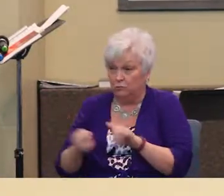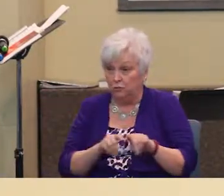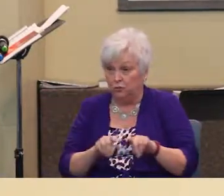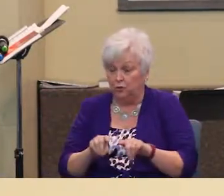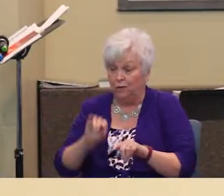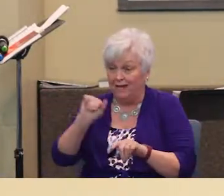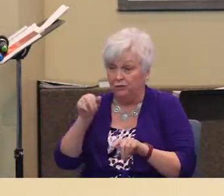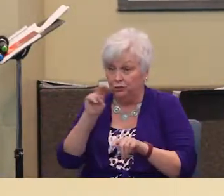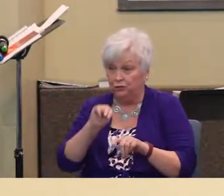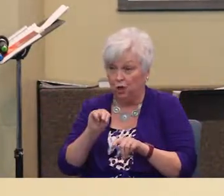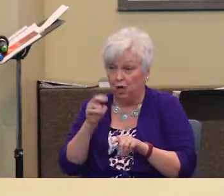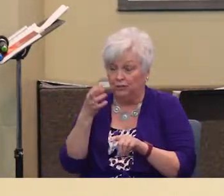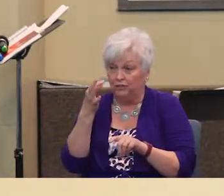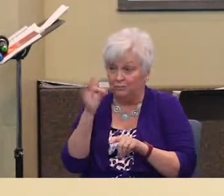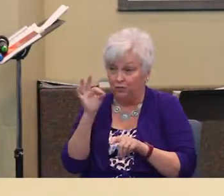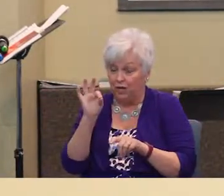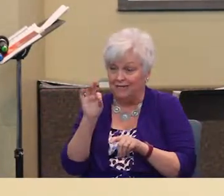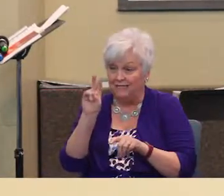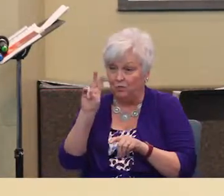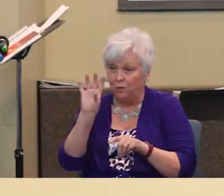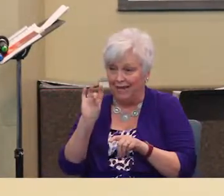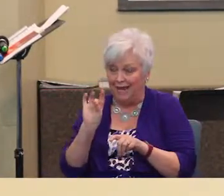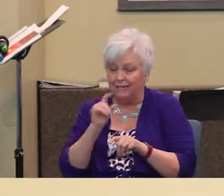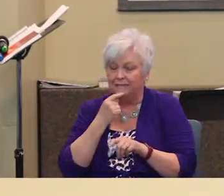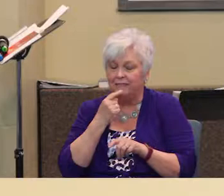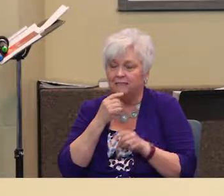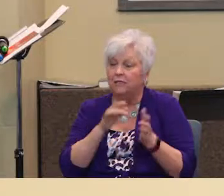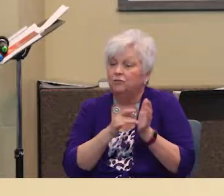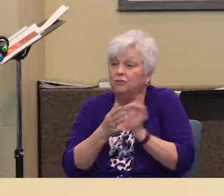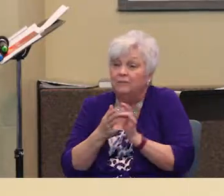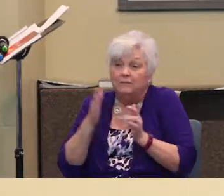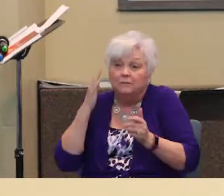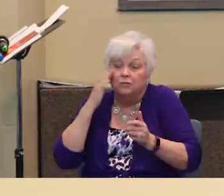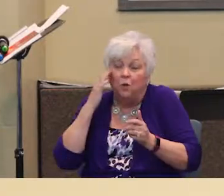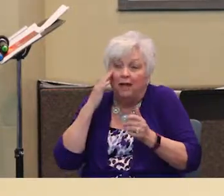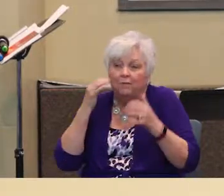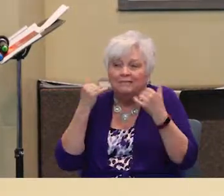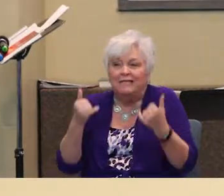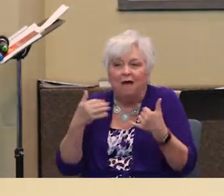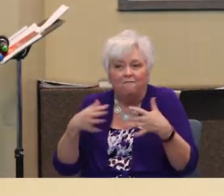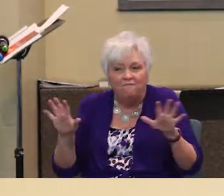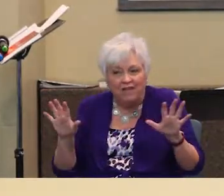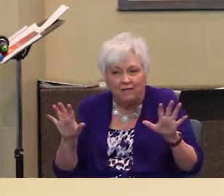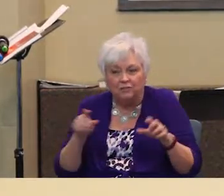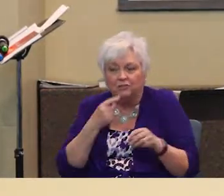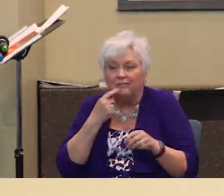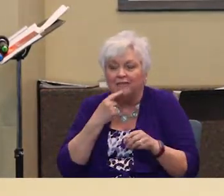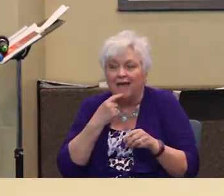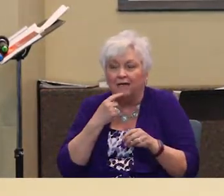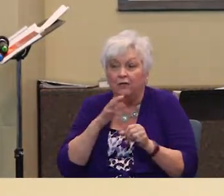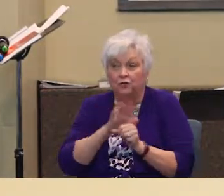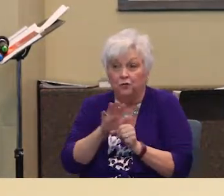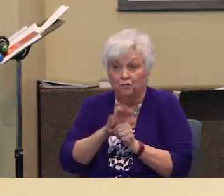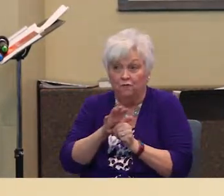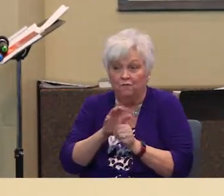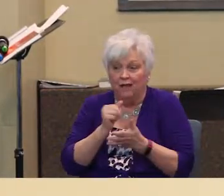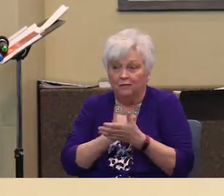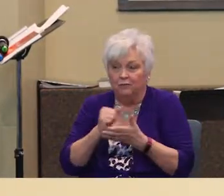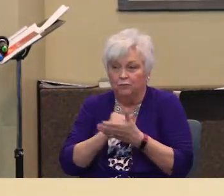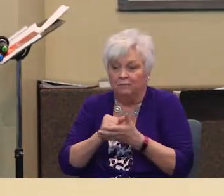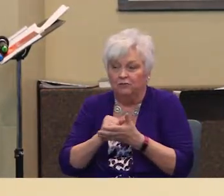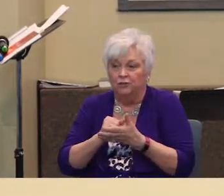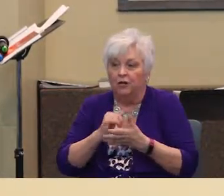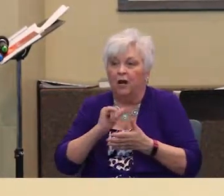verse 28. After this, Jesus, knowing that it was now finished, said, to fulfill scripture, I